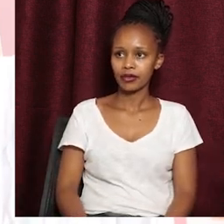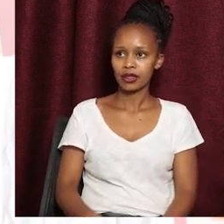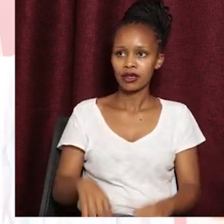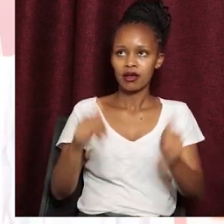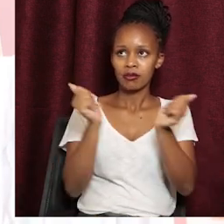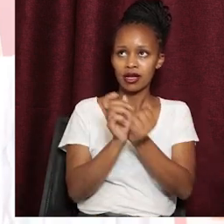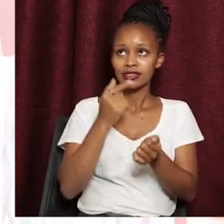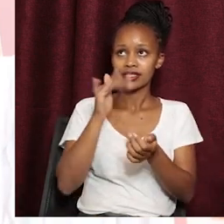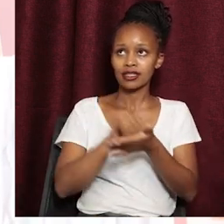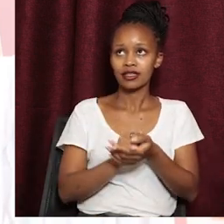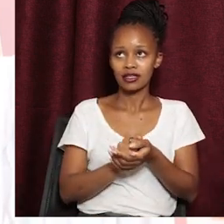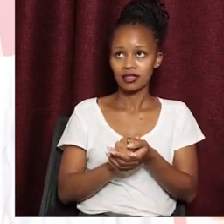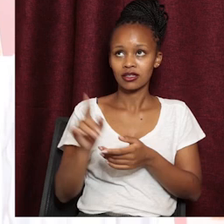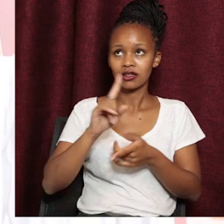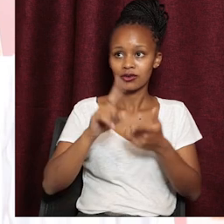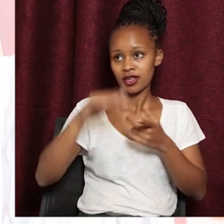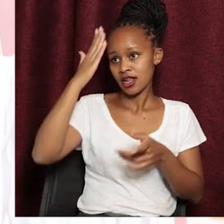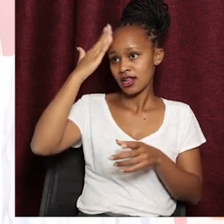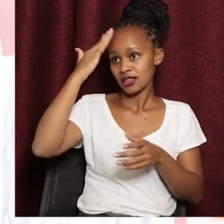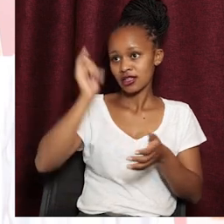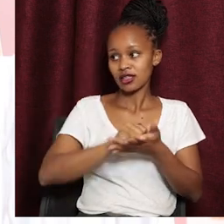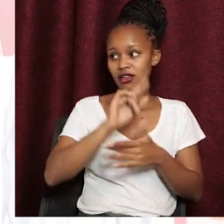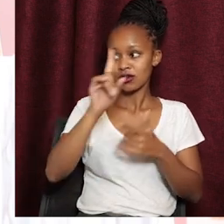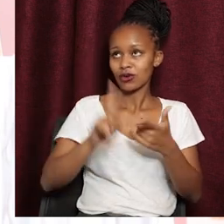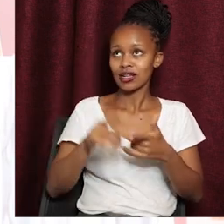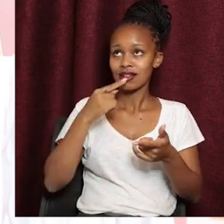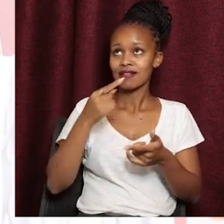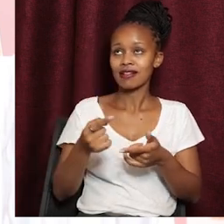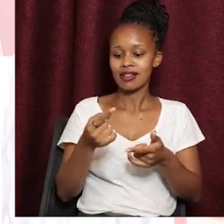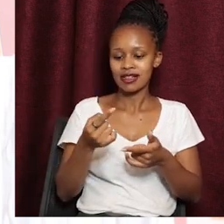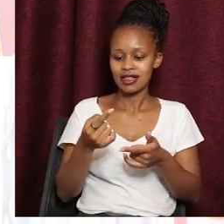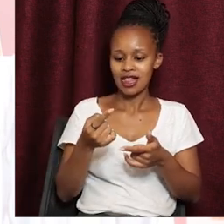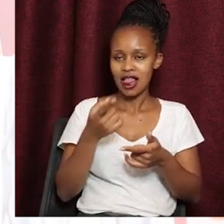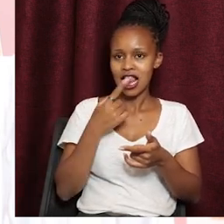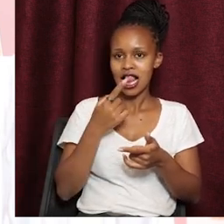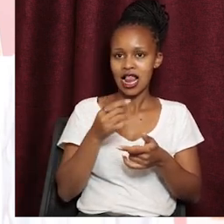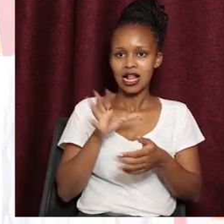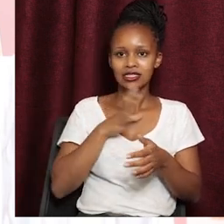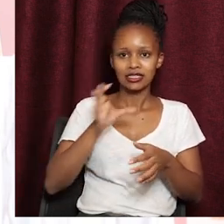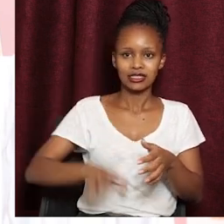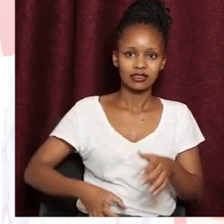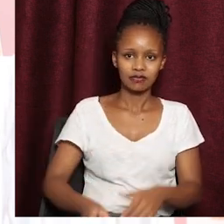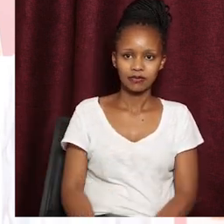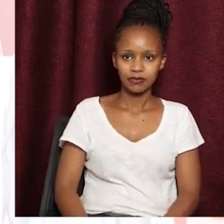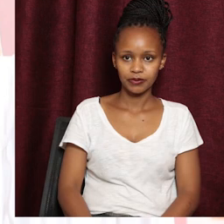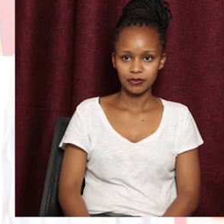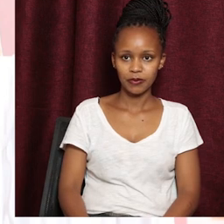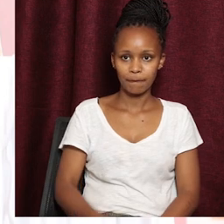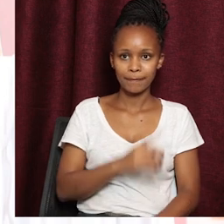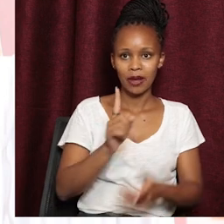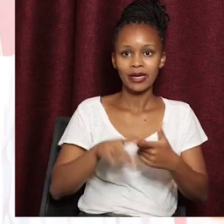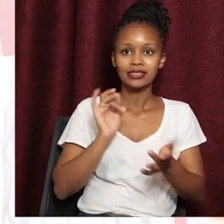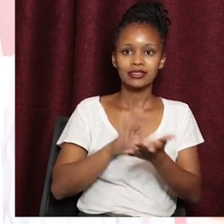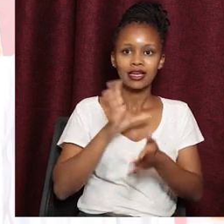Paul said that when he realized, or when he tasted, if you like, when he tasted Christ. When we